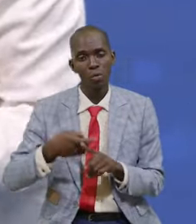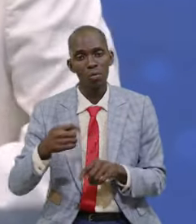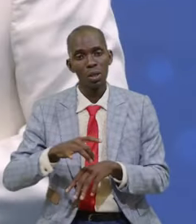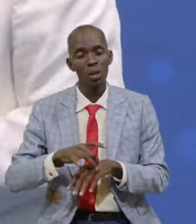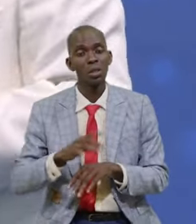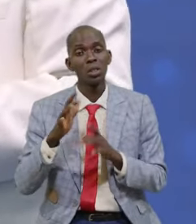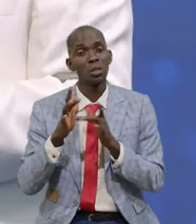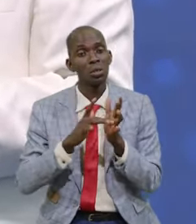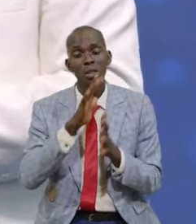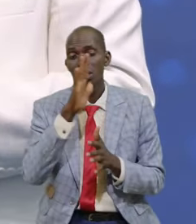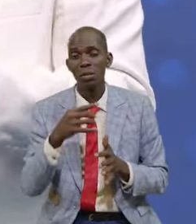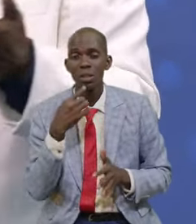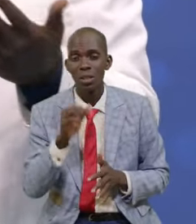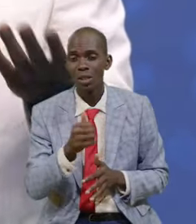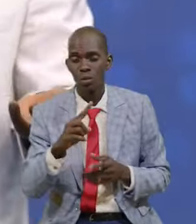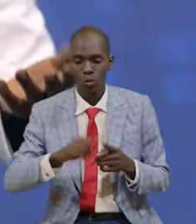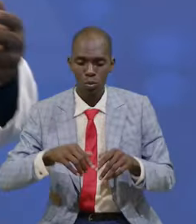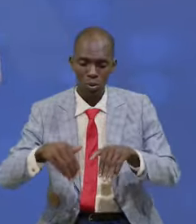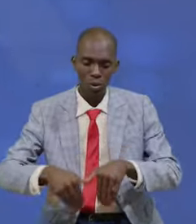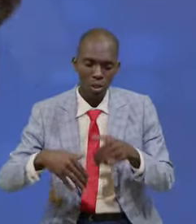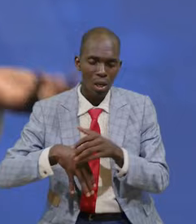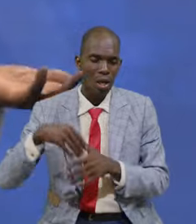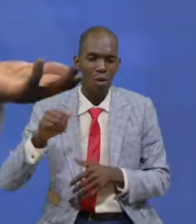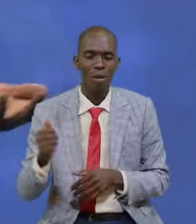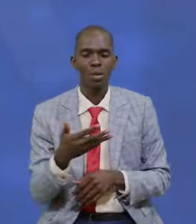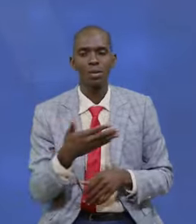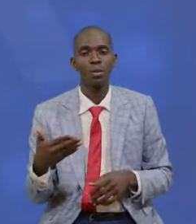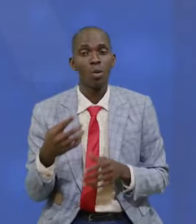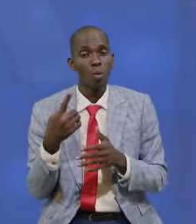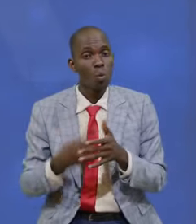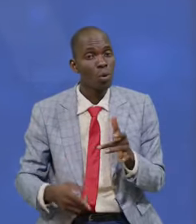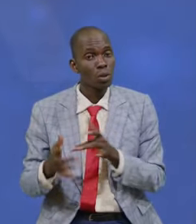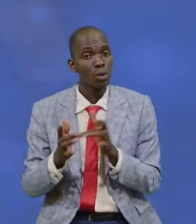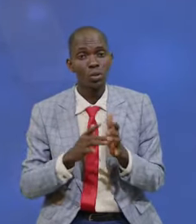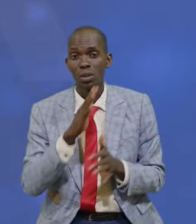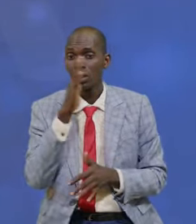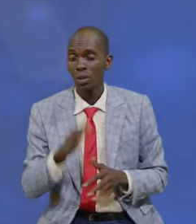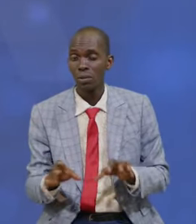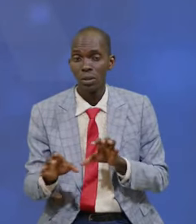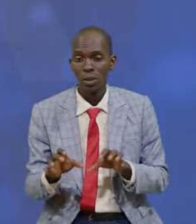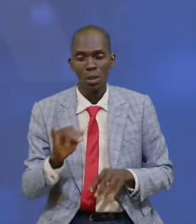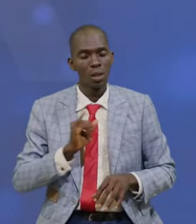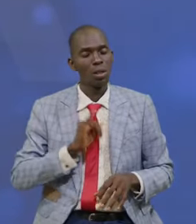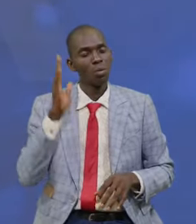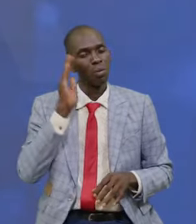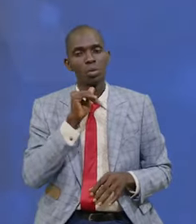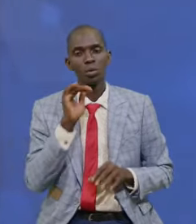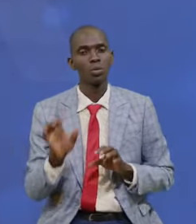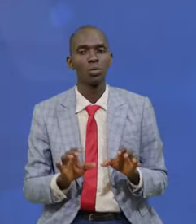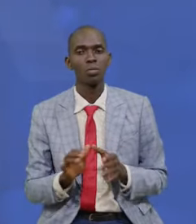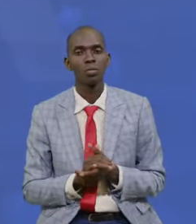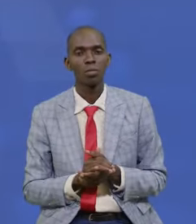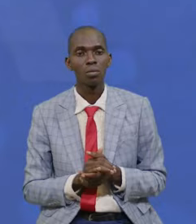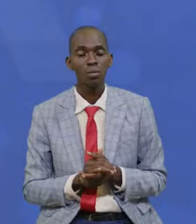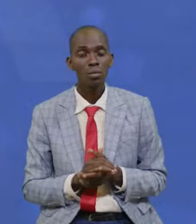to dig up anything. What Jesus never did, I will not do.